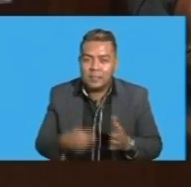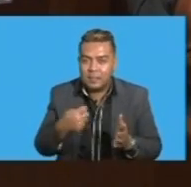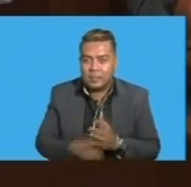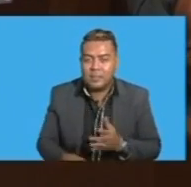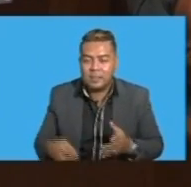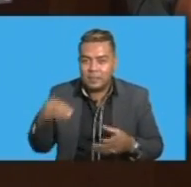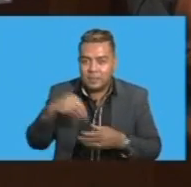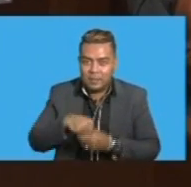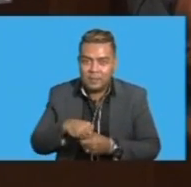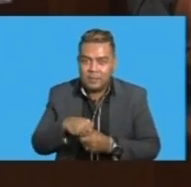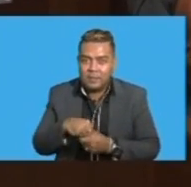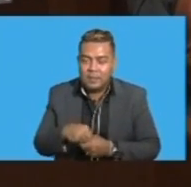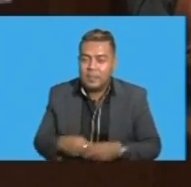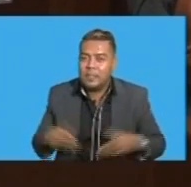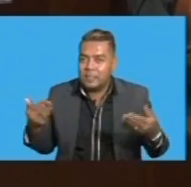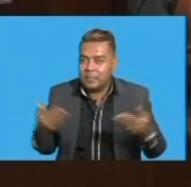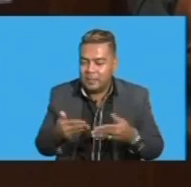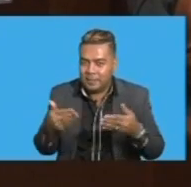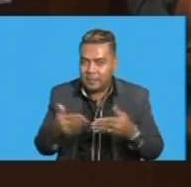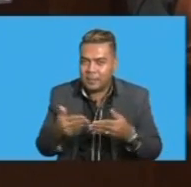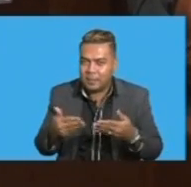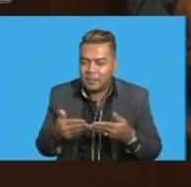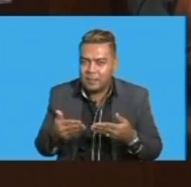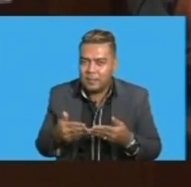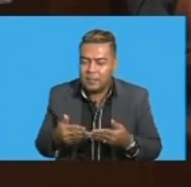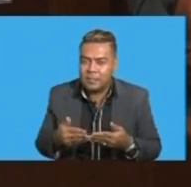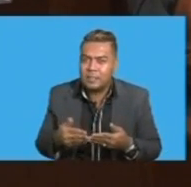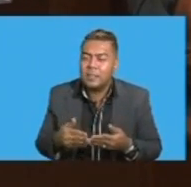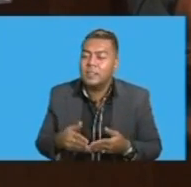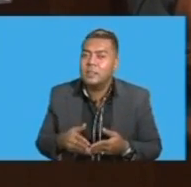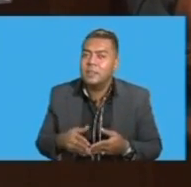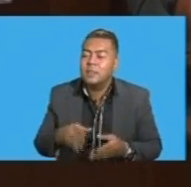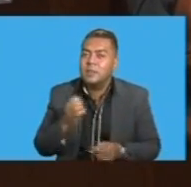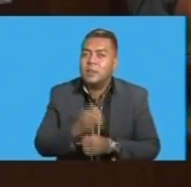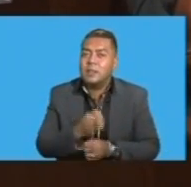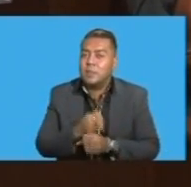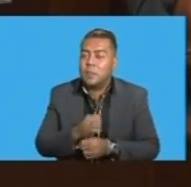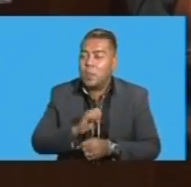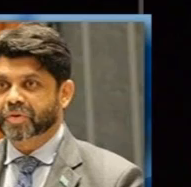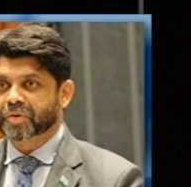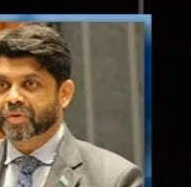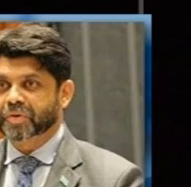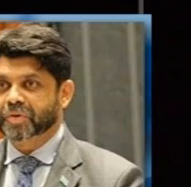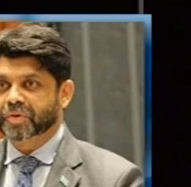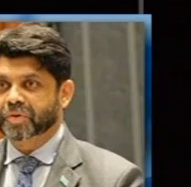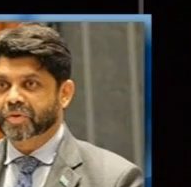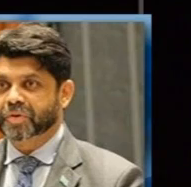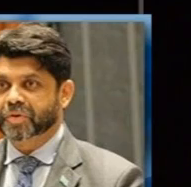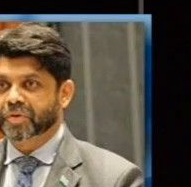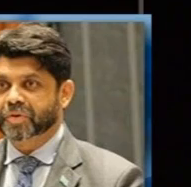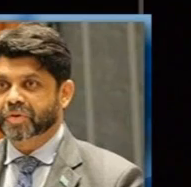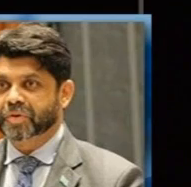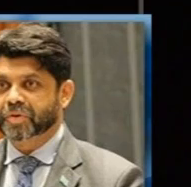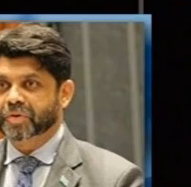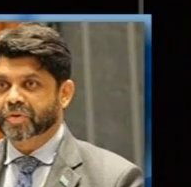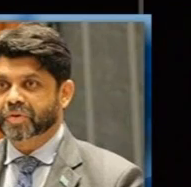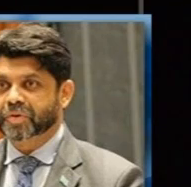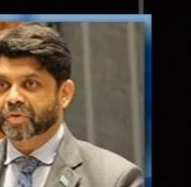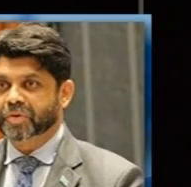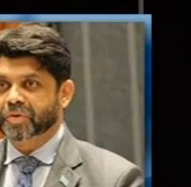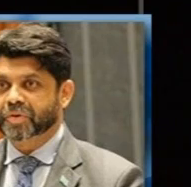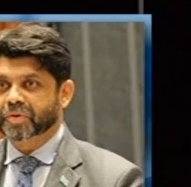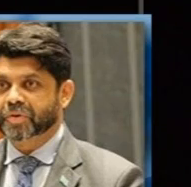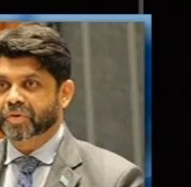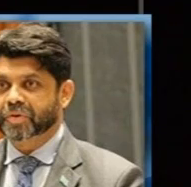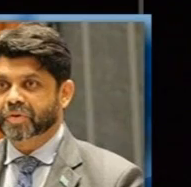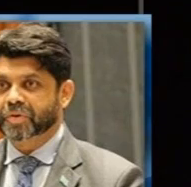which have been introduced to support investment, exports and jobs for ordinary Fijians. He says it's also evident